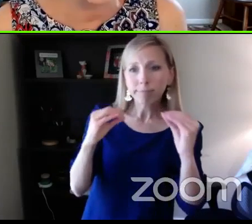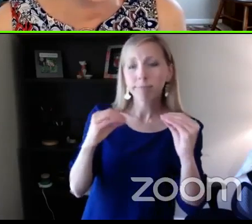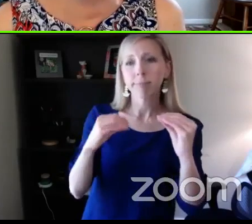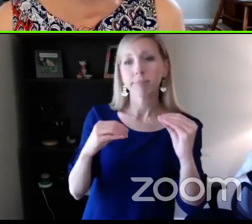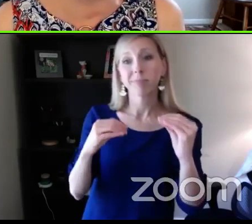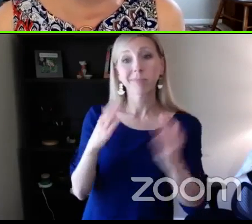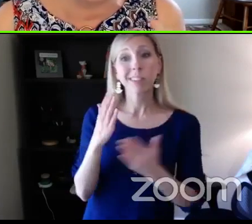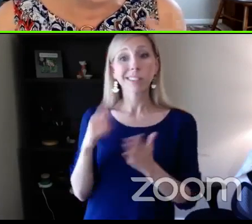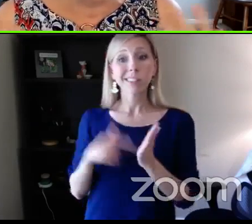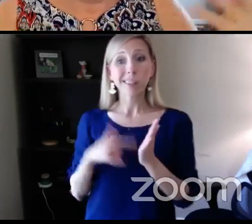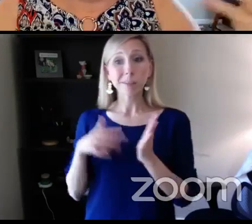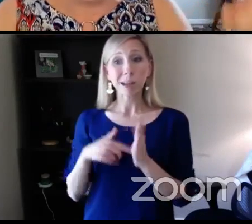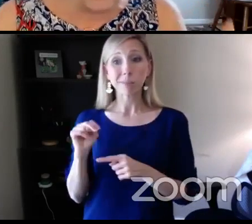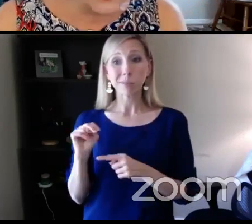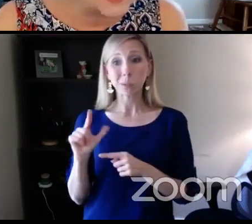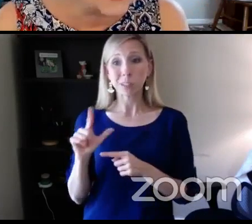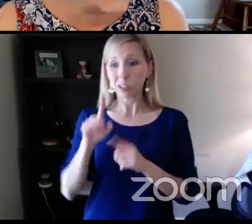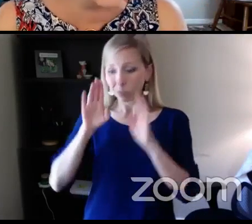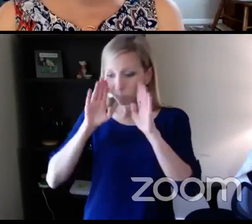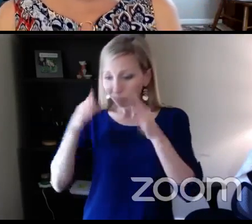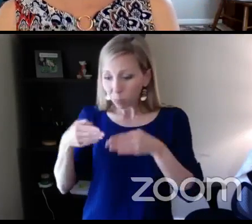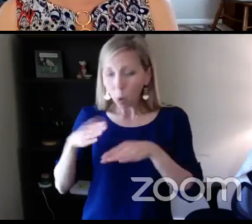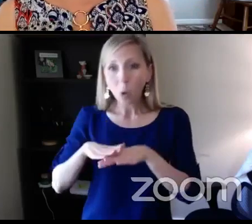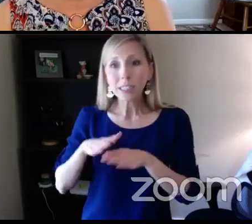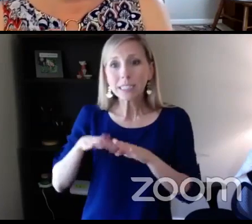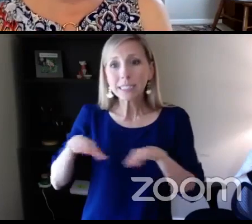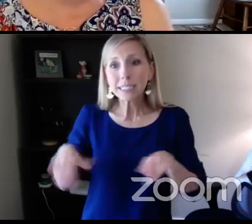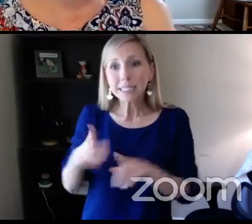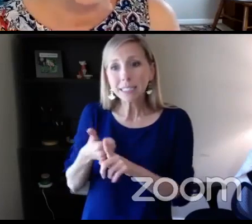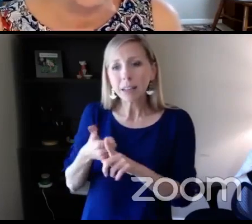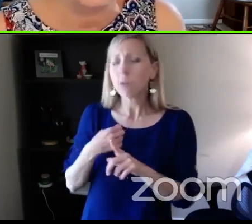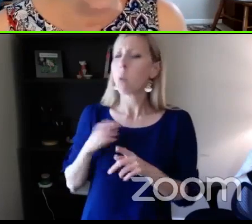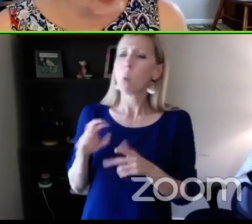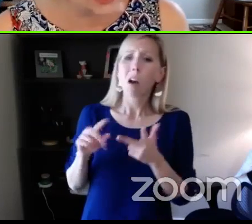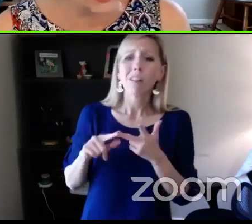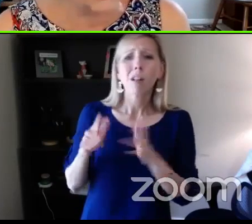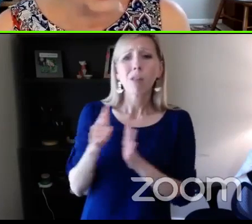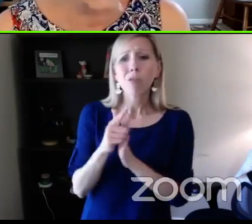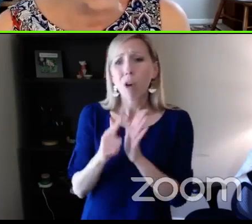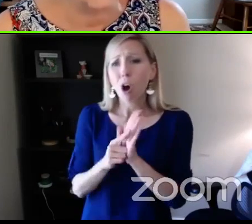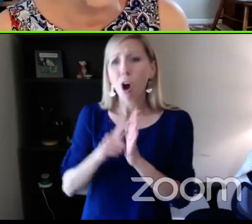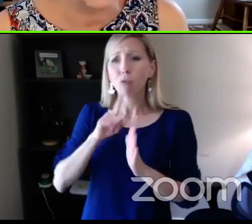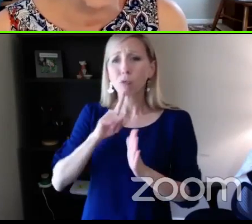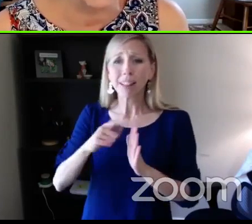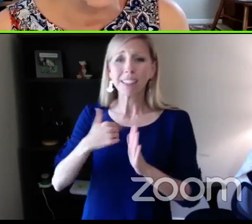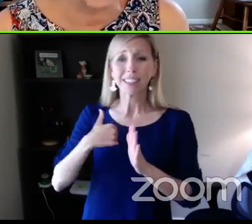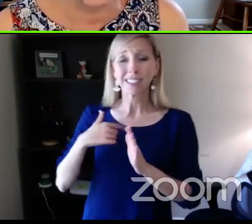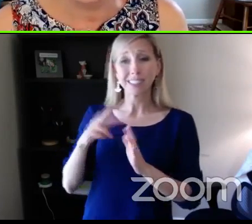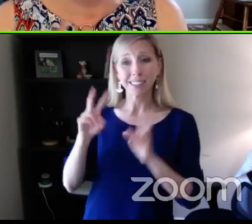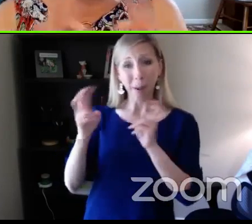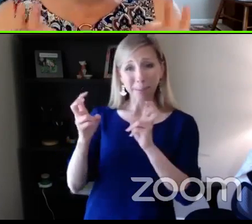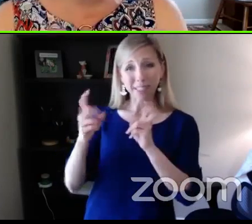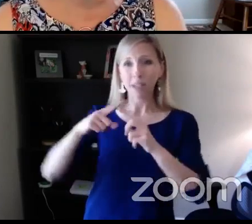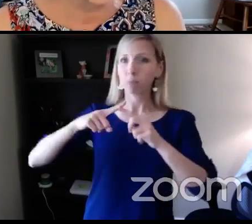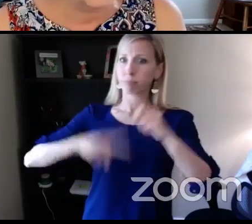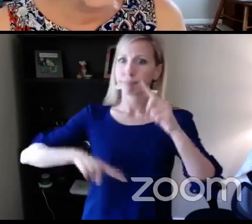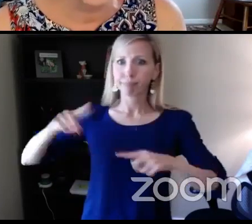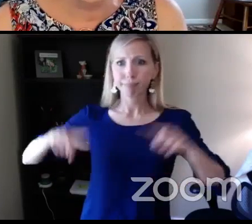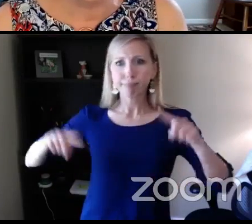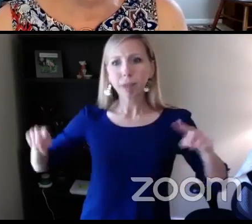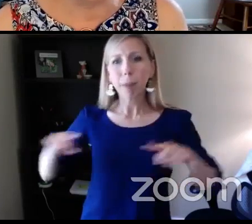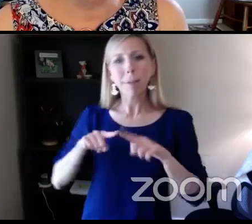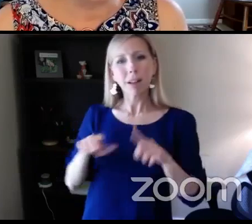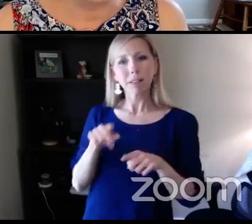their needs and mm-hmm. more something about the law or whatever. It varies greatly what each of the topics are, but those mm-hmm. are